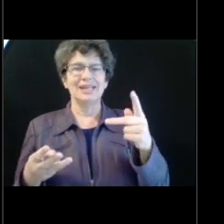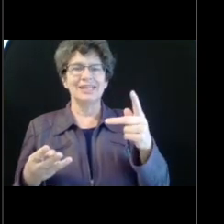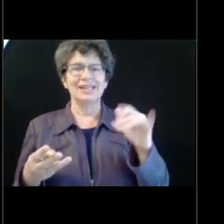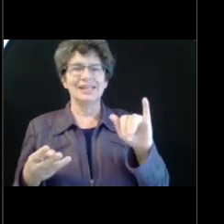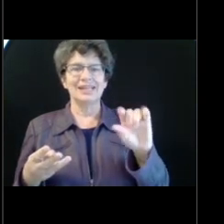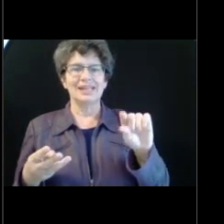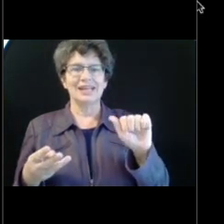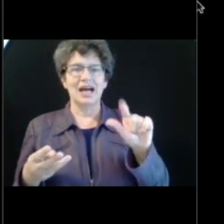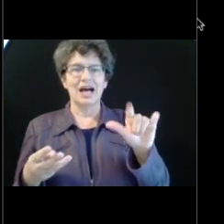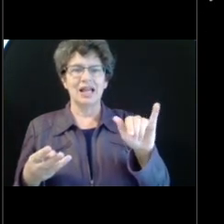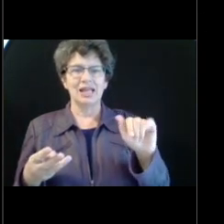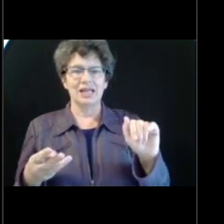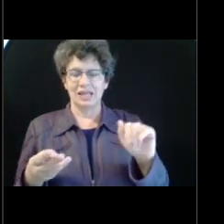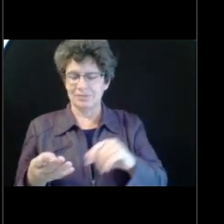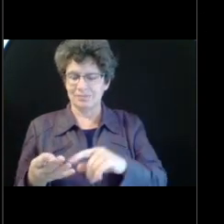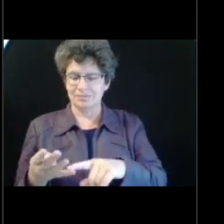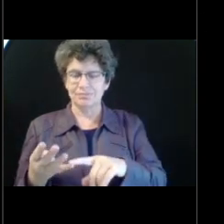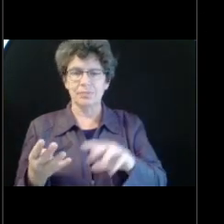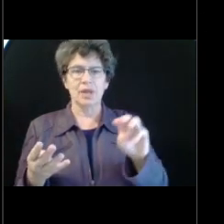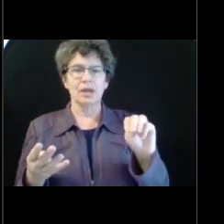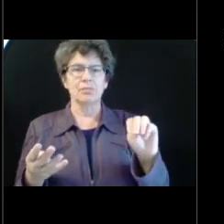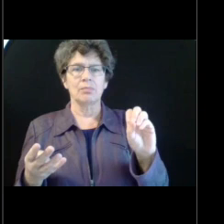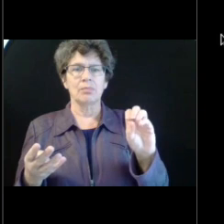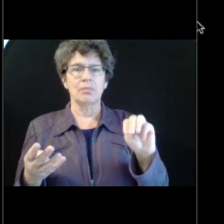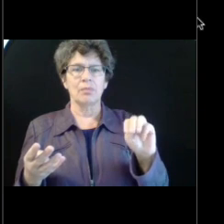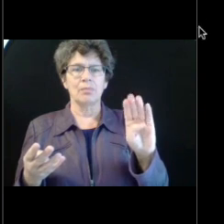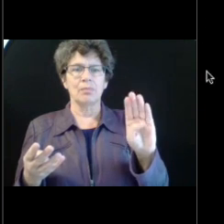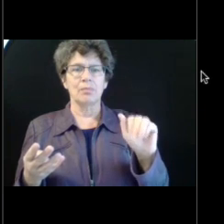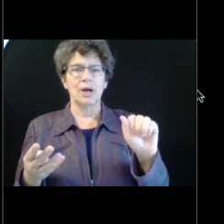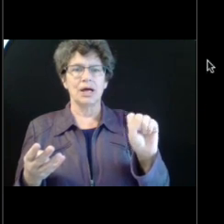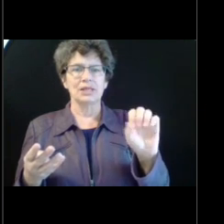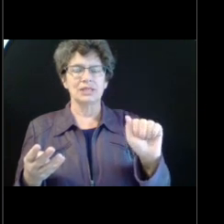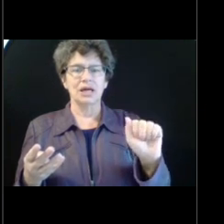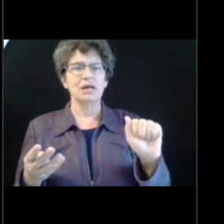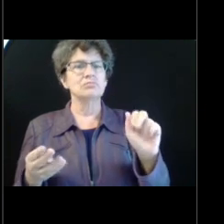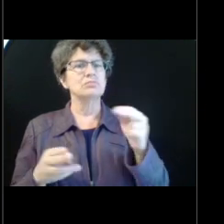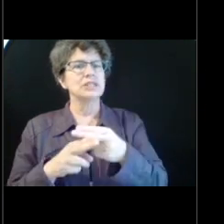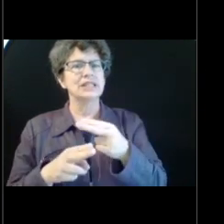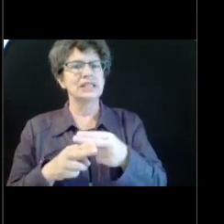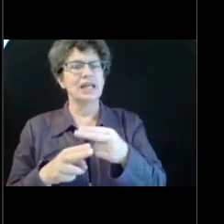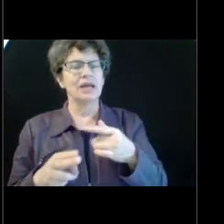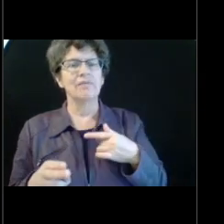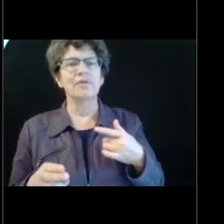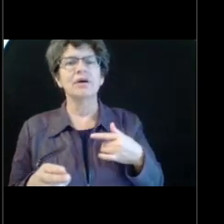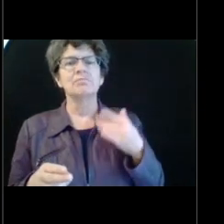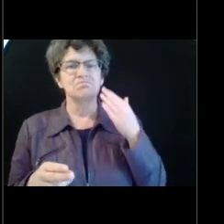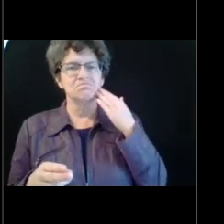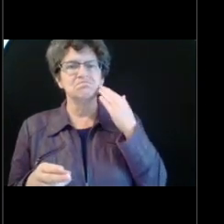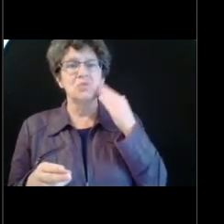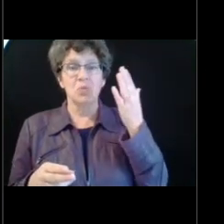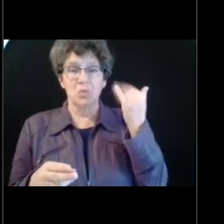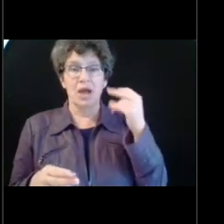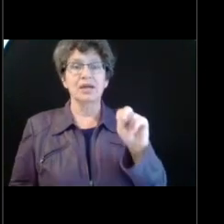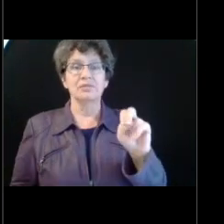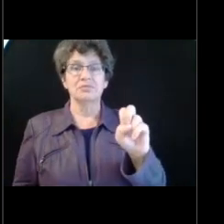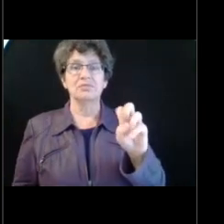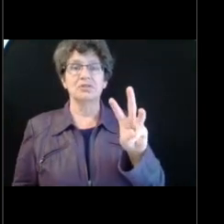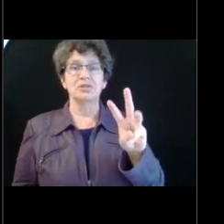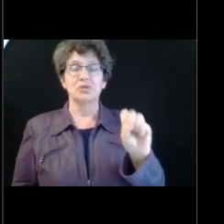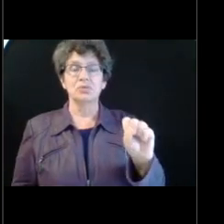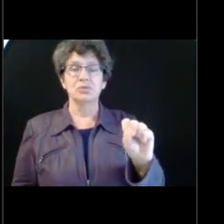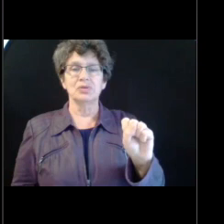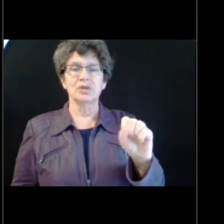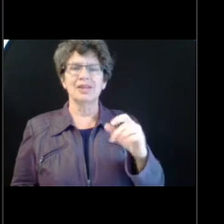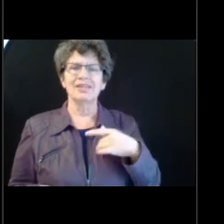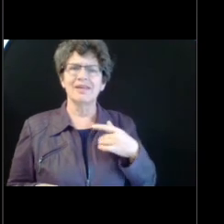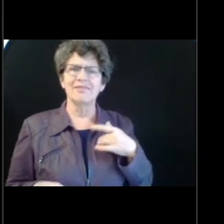many of the places we've heard about in the news, places that seem so far away, places that are